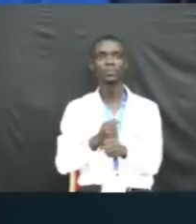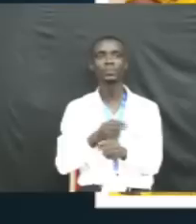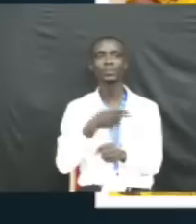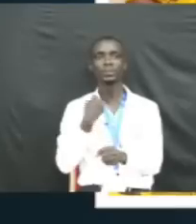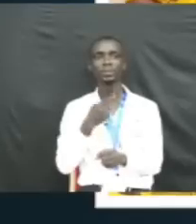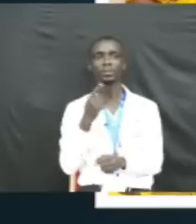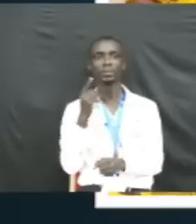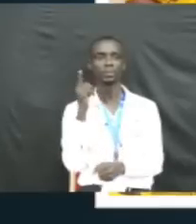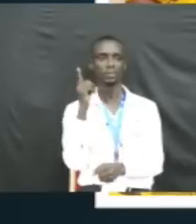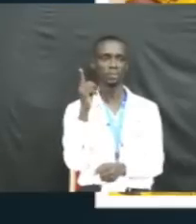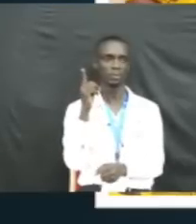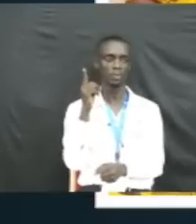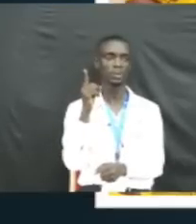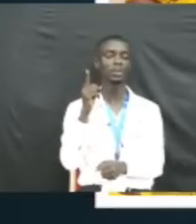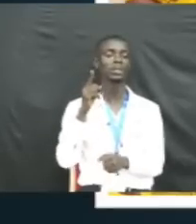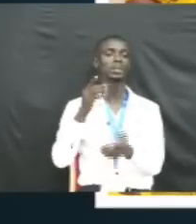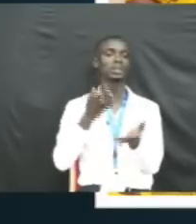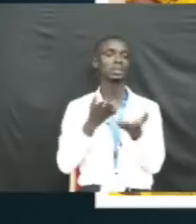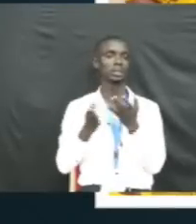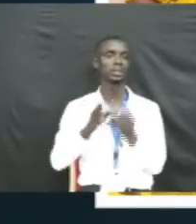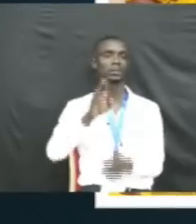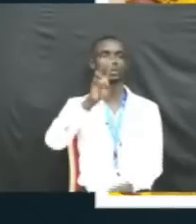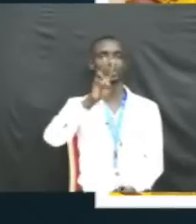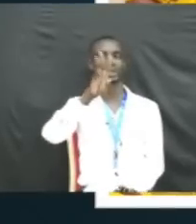served for 26 years.